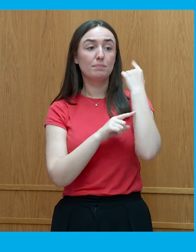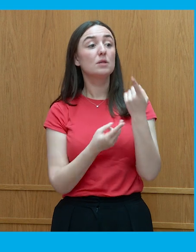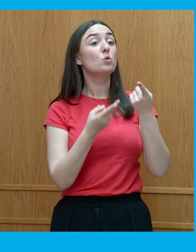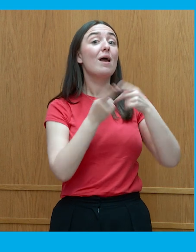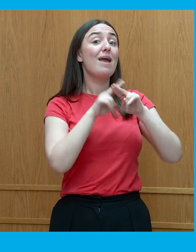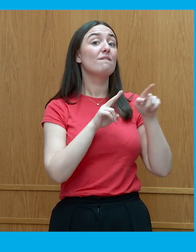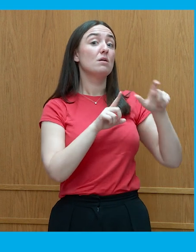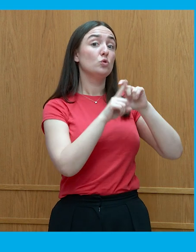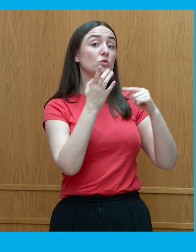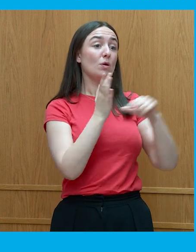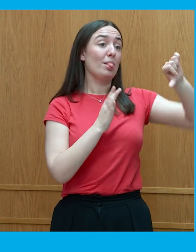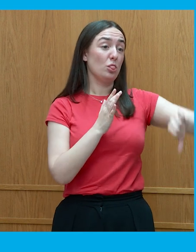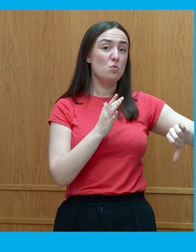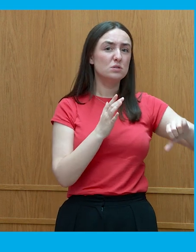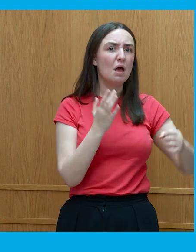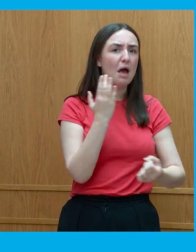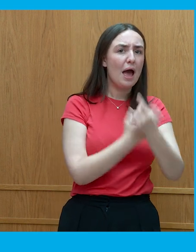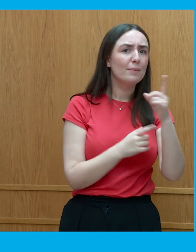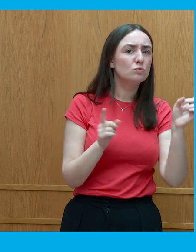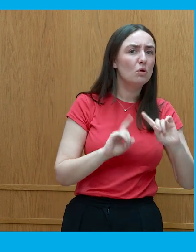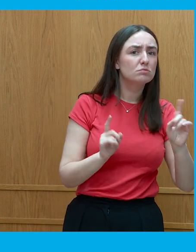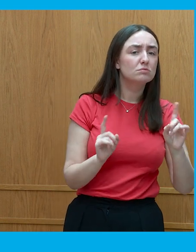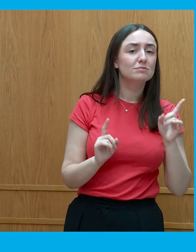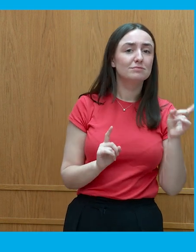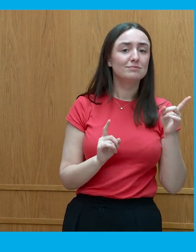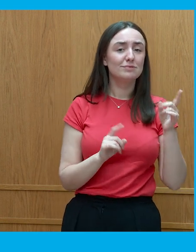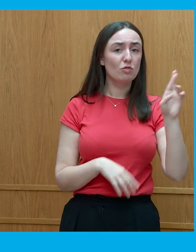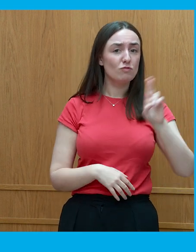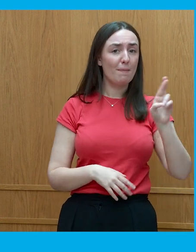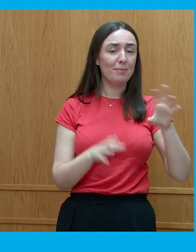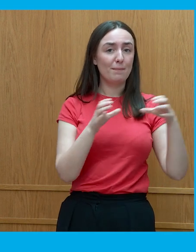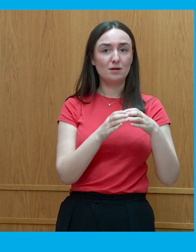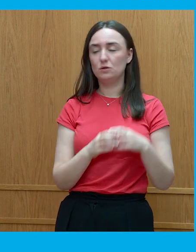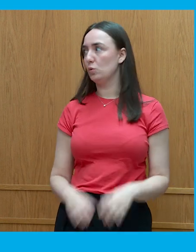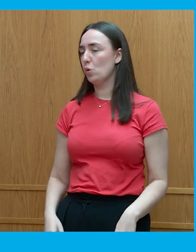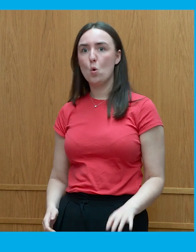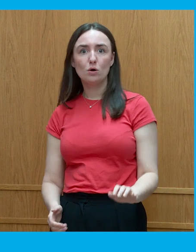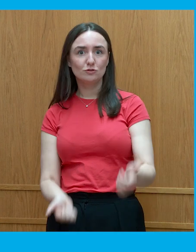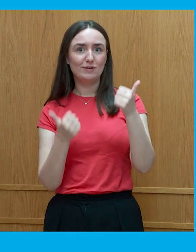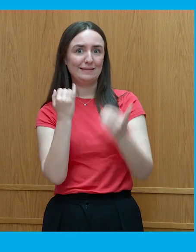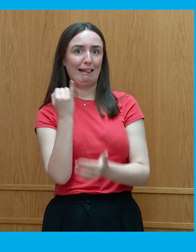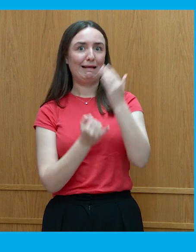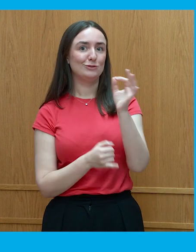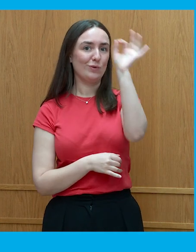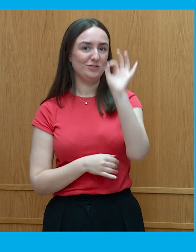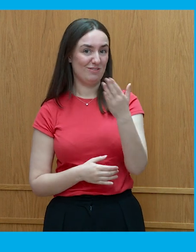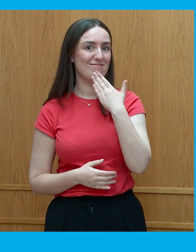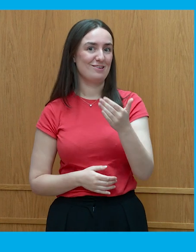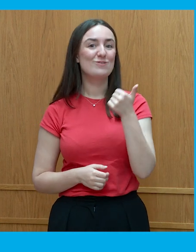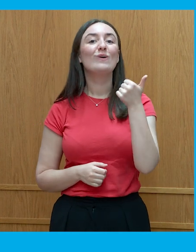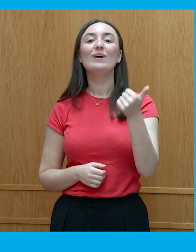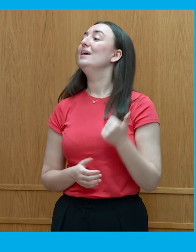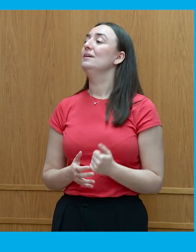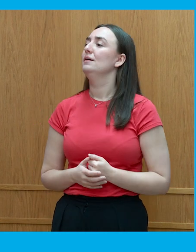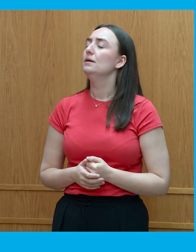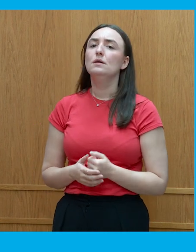Party? That's maybe a great final question. So thank you for that. So